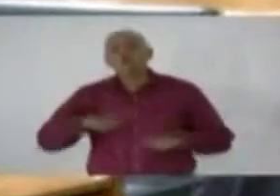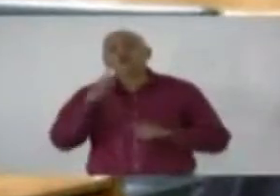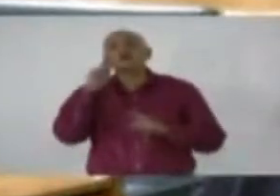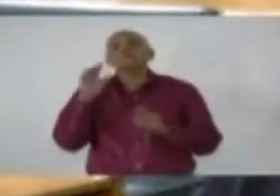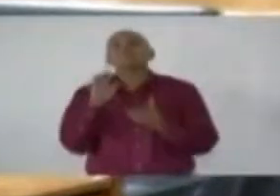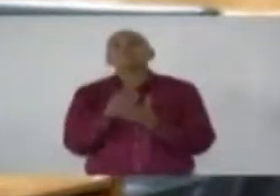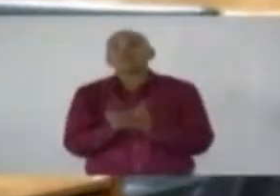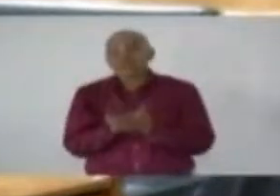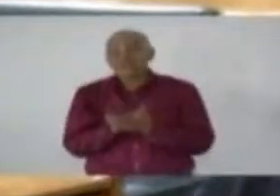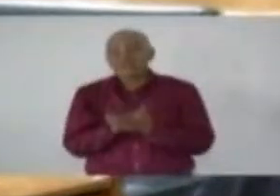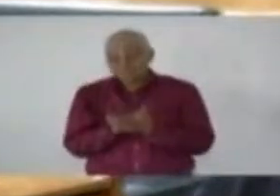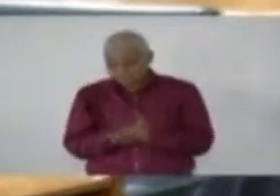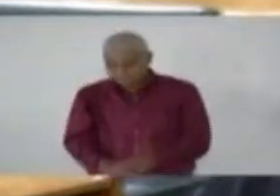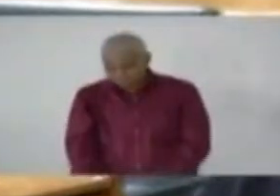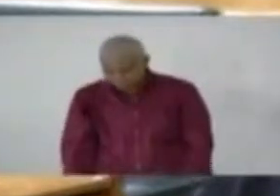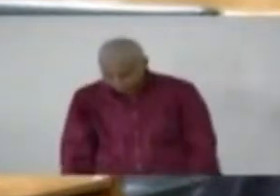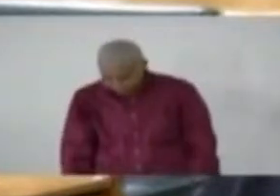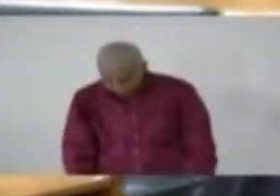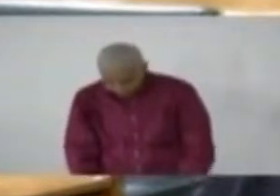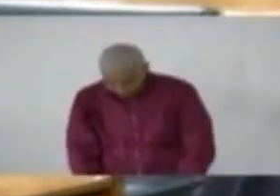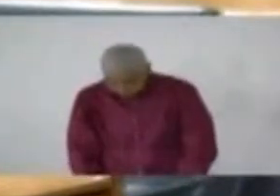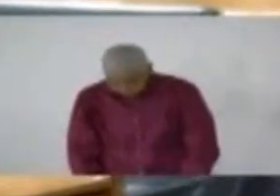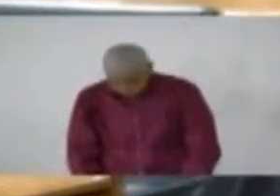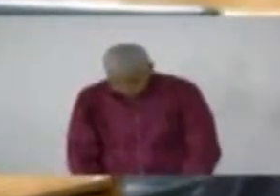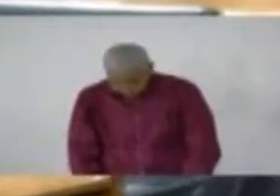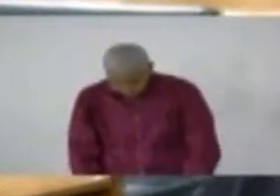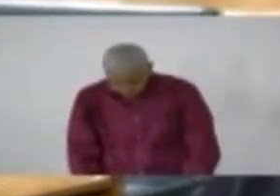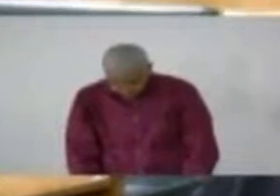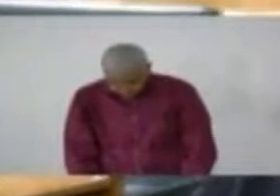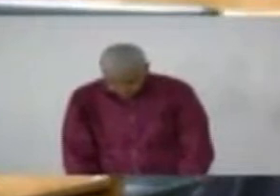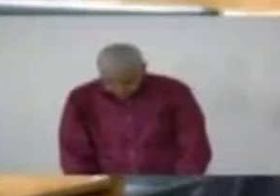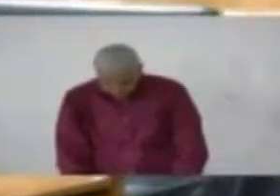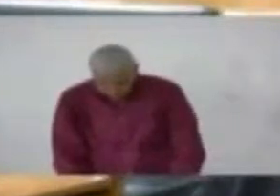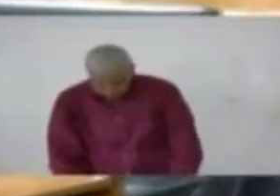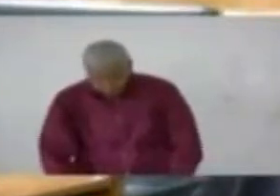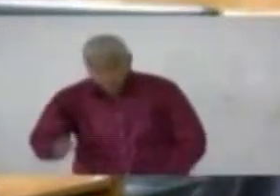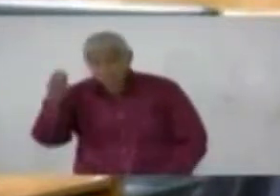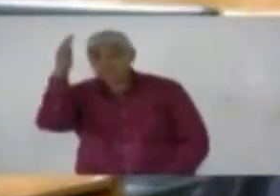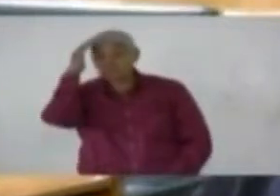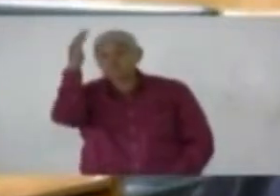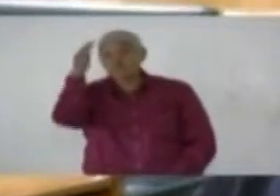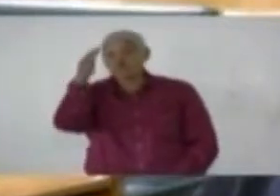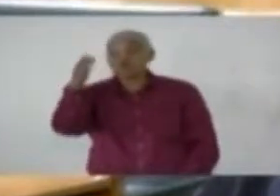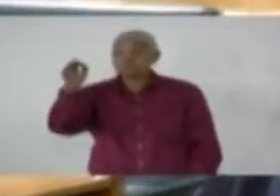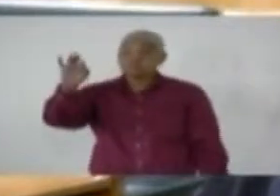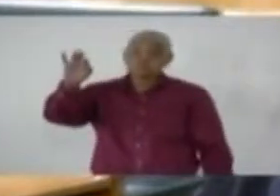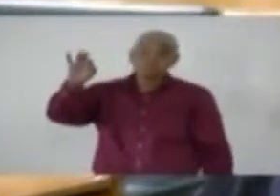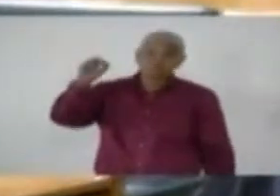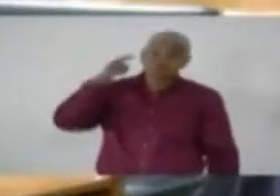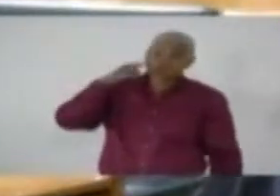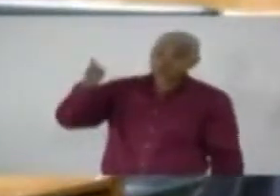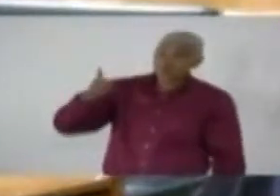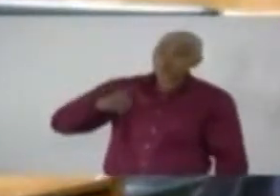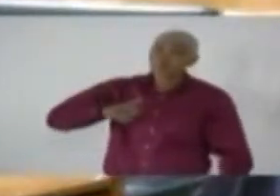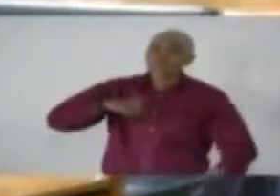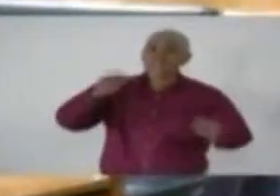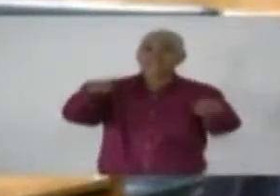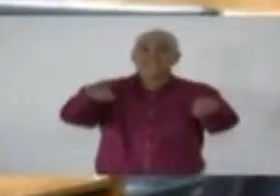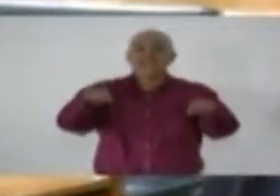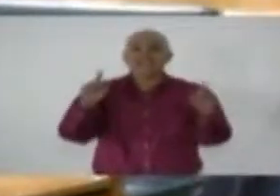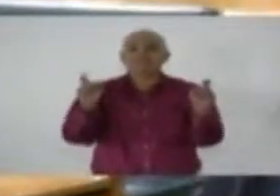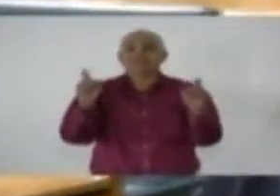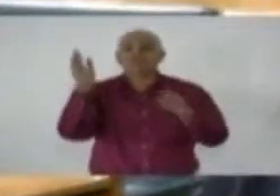believe, Mr. President, that the future is promising. We can deal